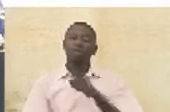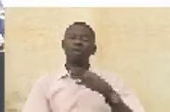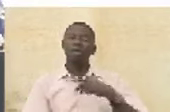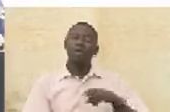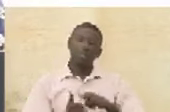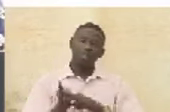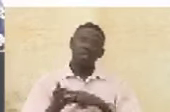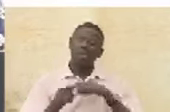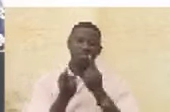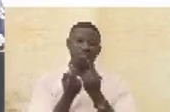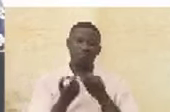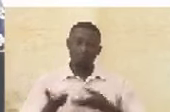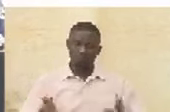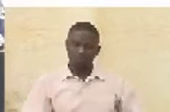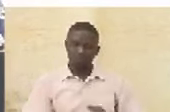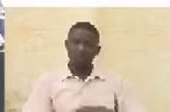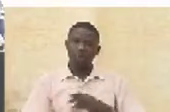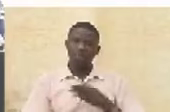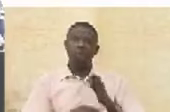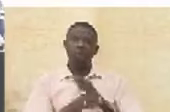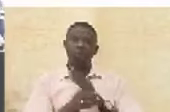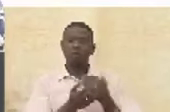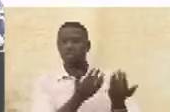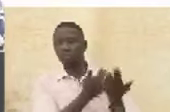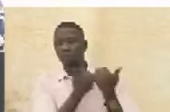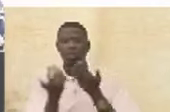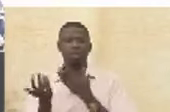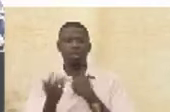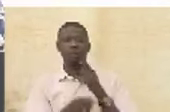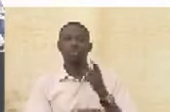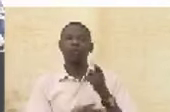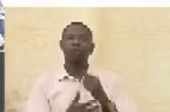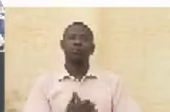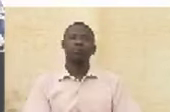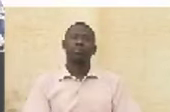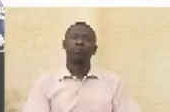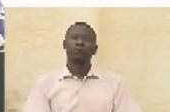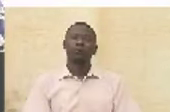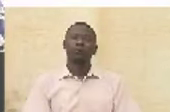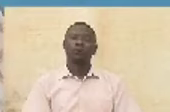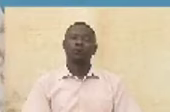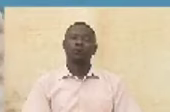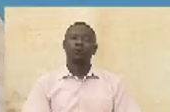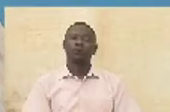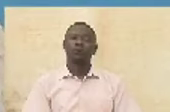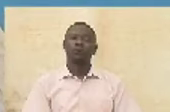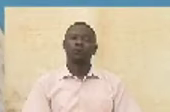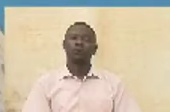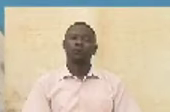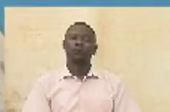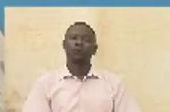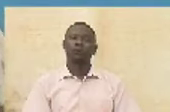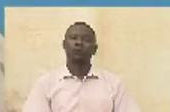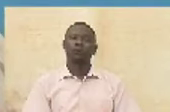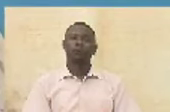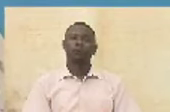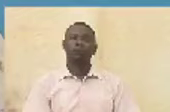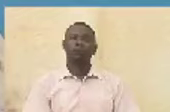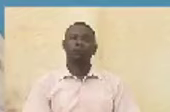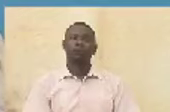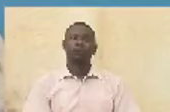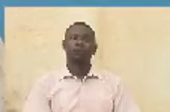ibe kula fo ikaf dum fen soto le ba men ka rawe ka tu balo bala do man ninke ba fo ikaf bele gondi ba ni ma ala shi fo min bele ko lo